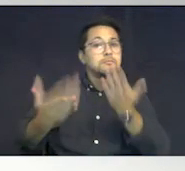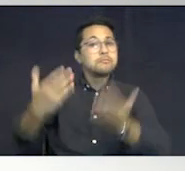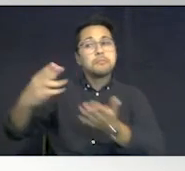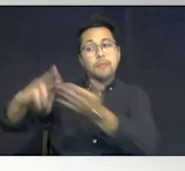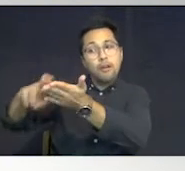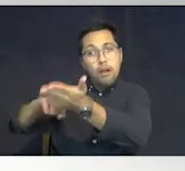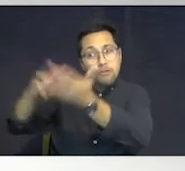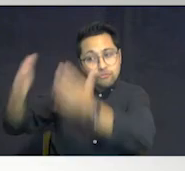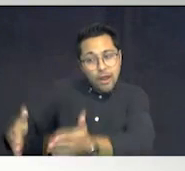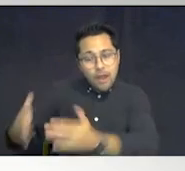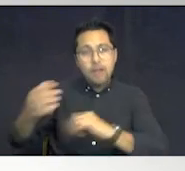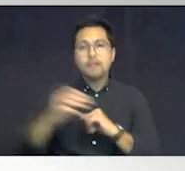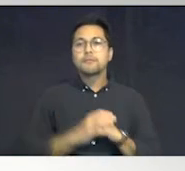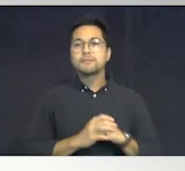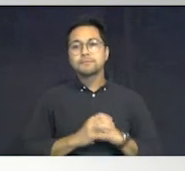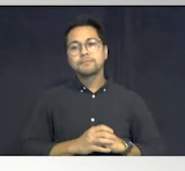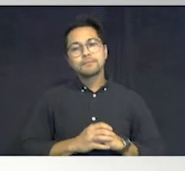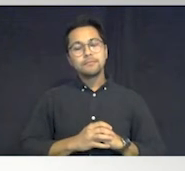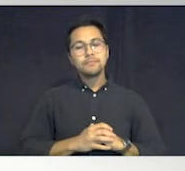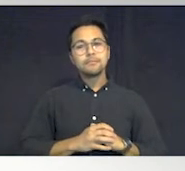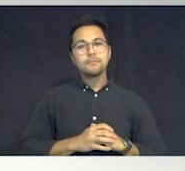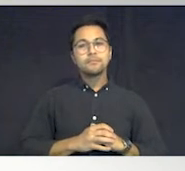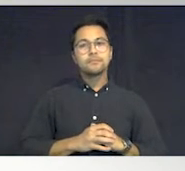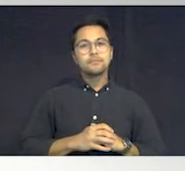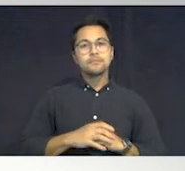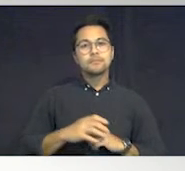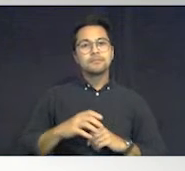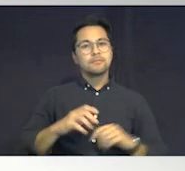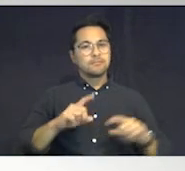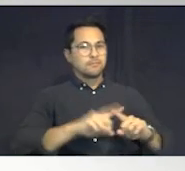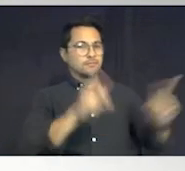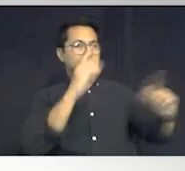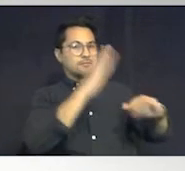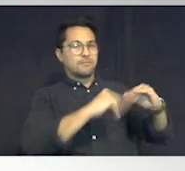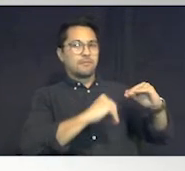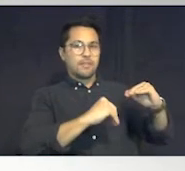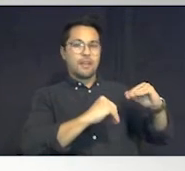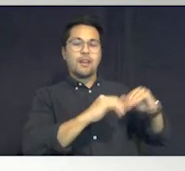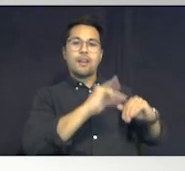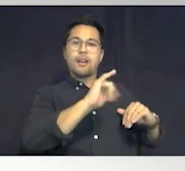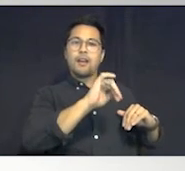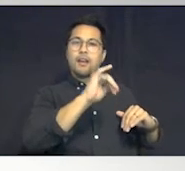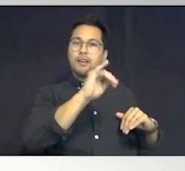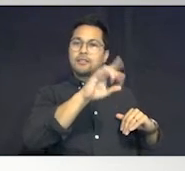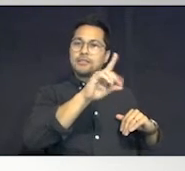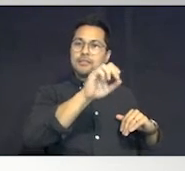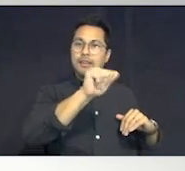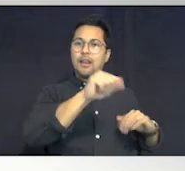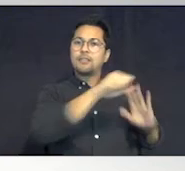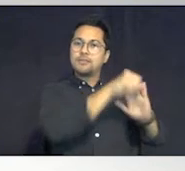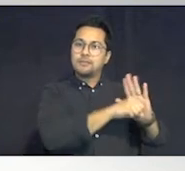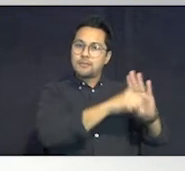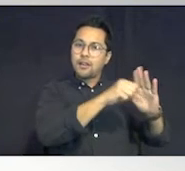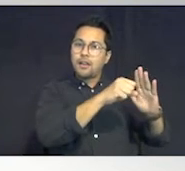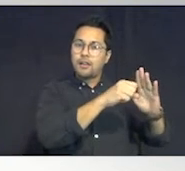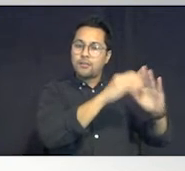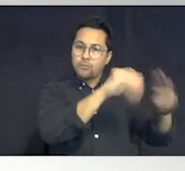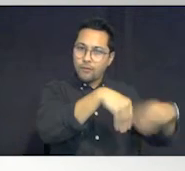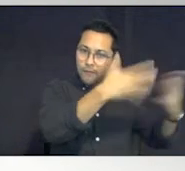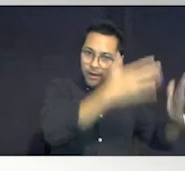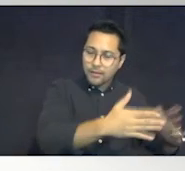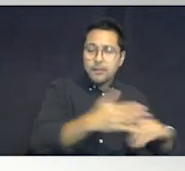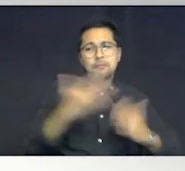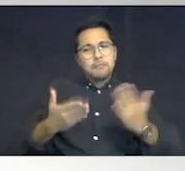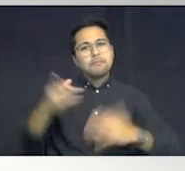work with a mediator. And again, it's different than the IDA state-sponsored mediation option. This may include a panel or